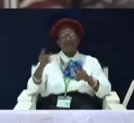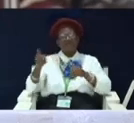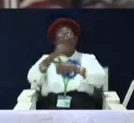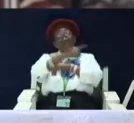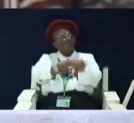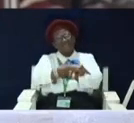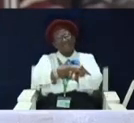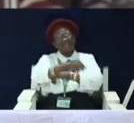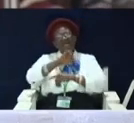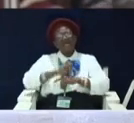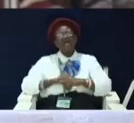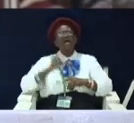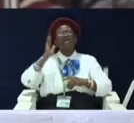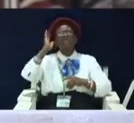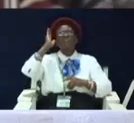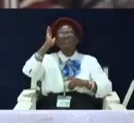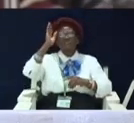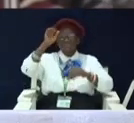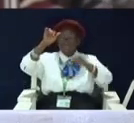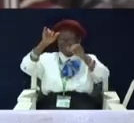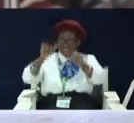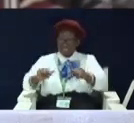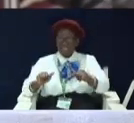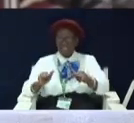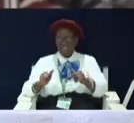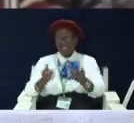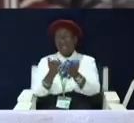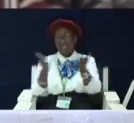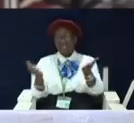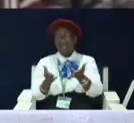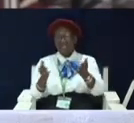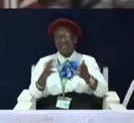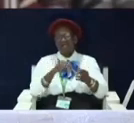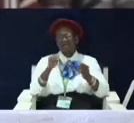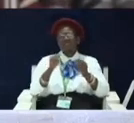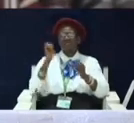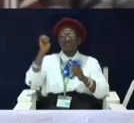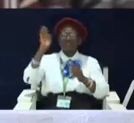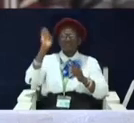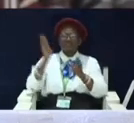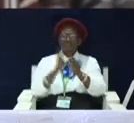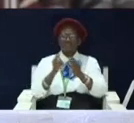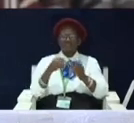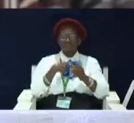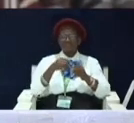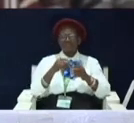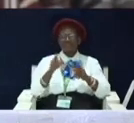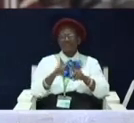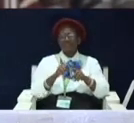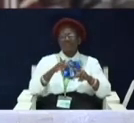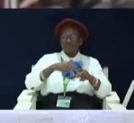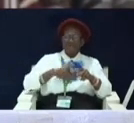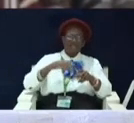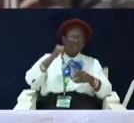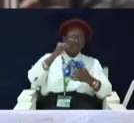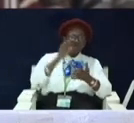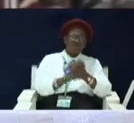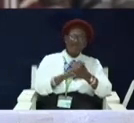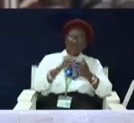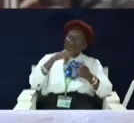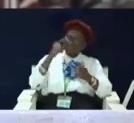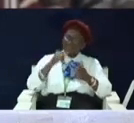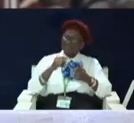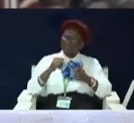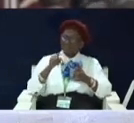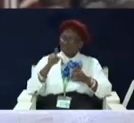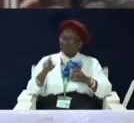will meet me here." So my wife said, "You better add